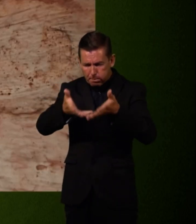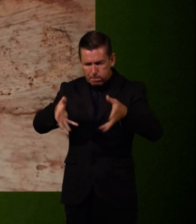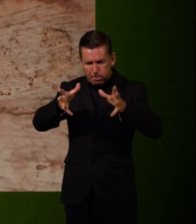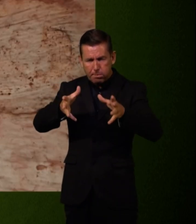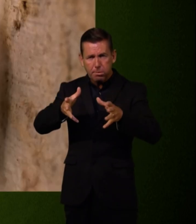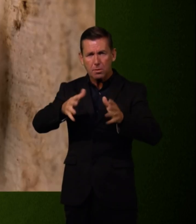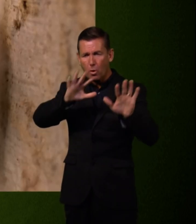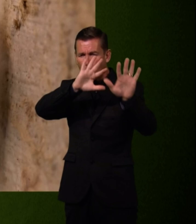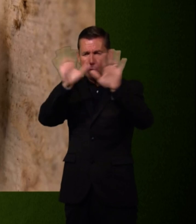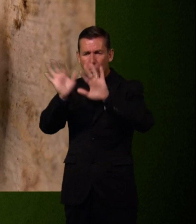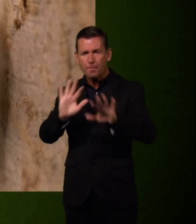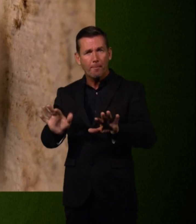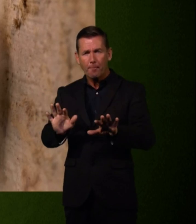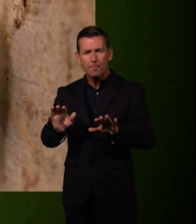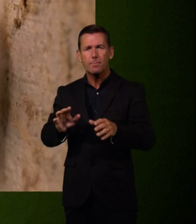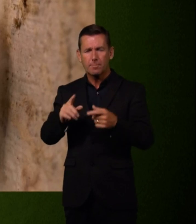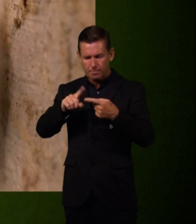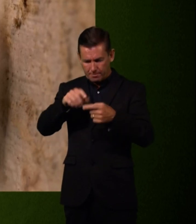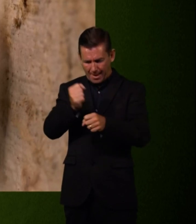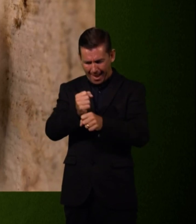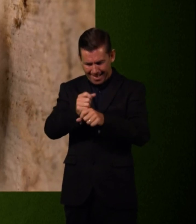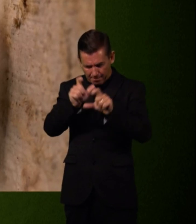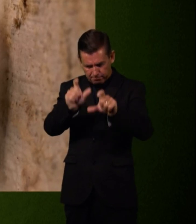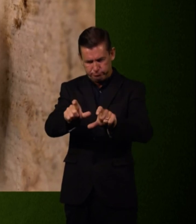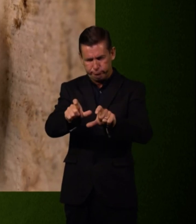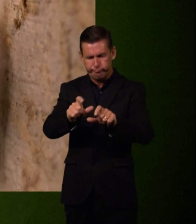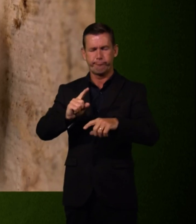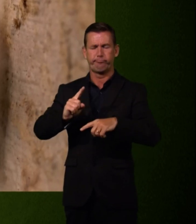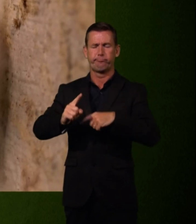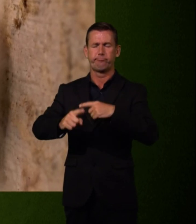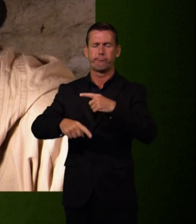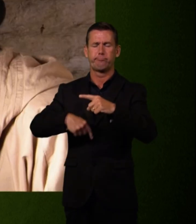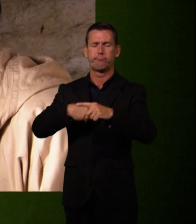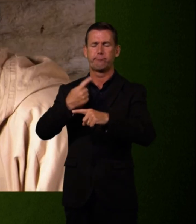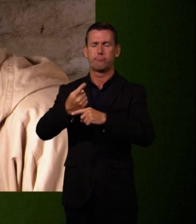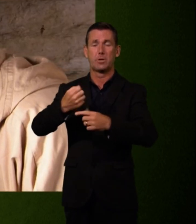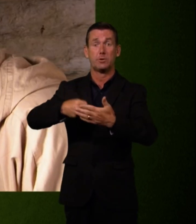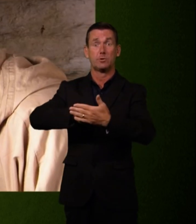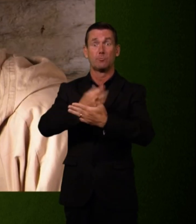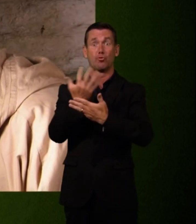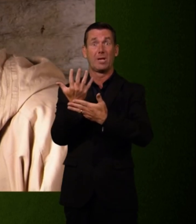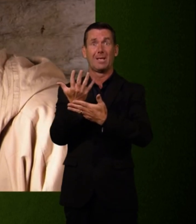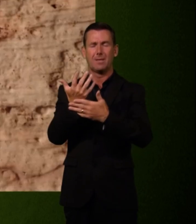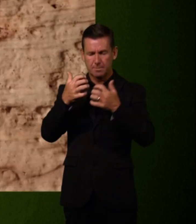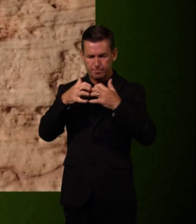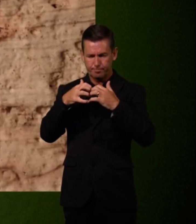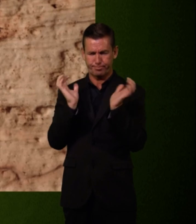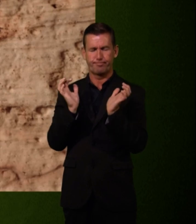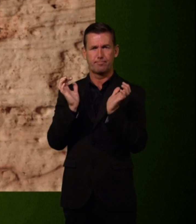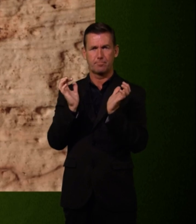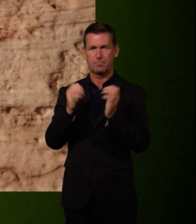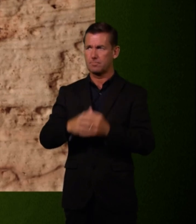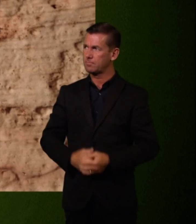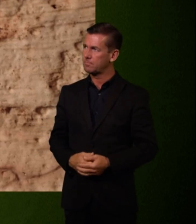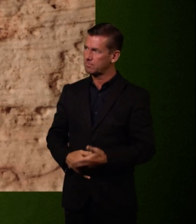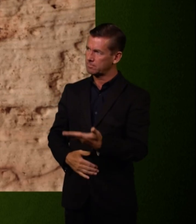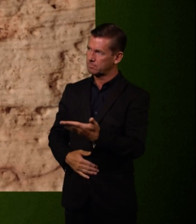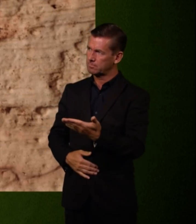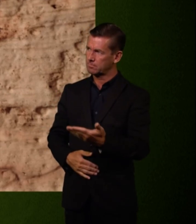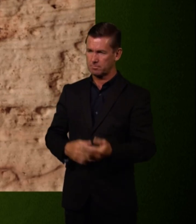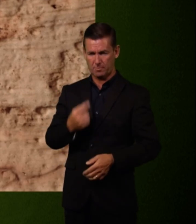provided by the yolk until they're ready to emerge in spring. Each egg sac can hold up to 200